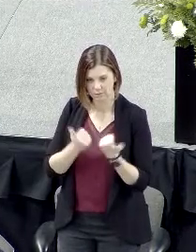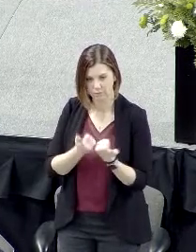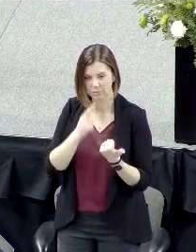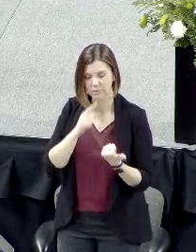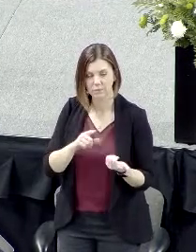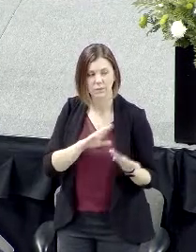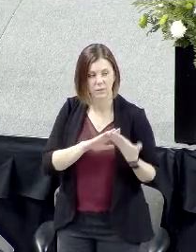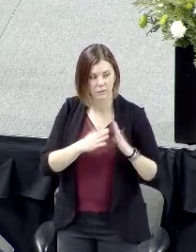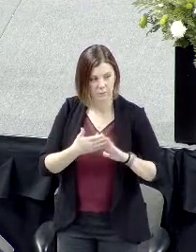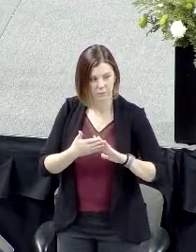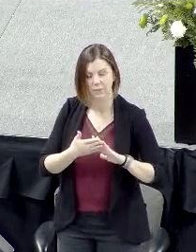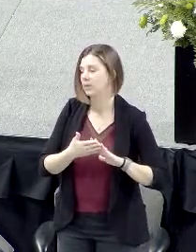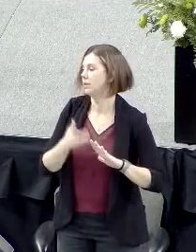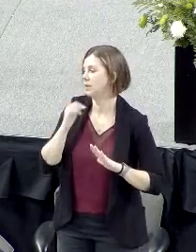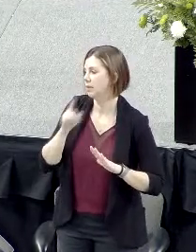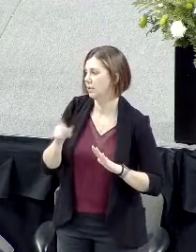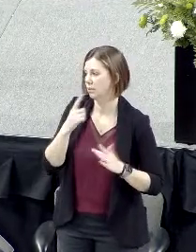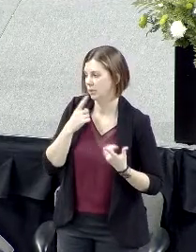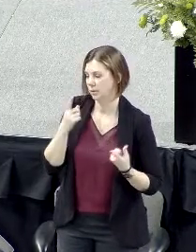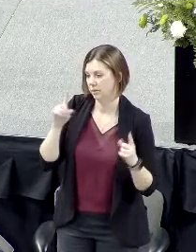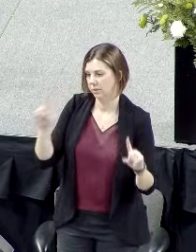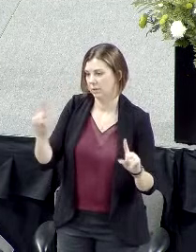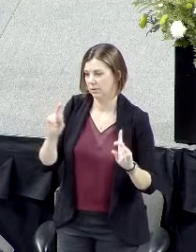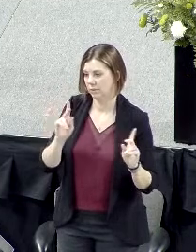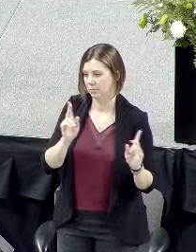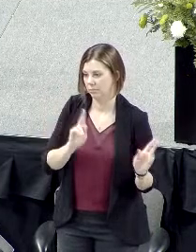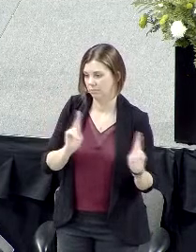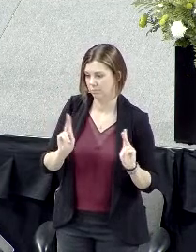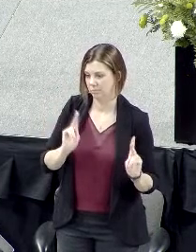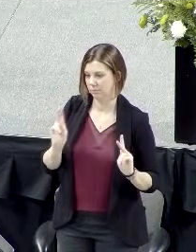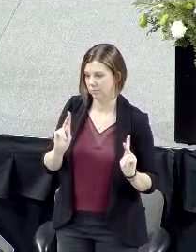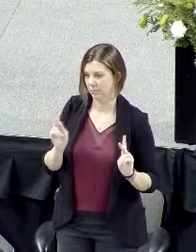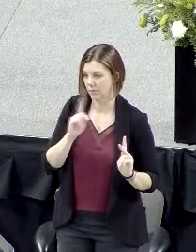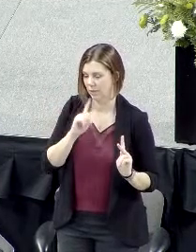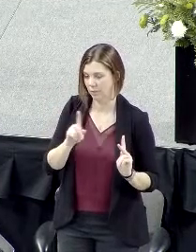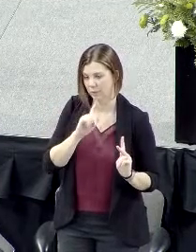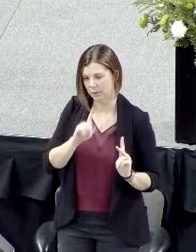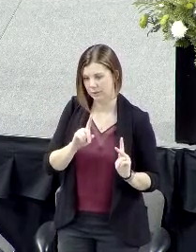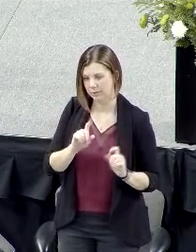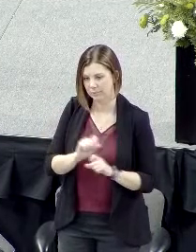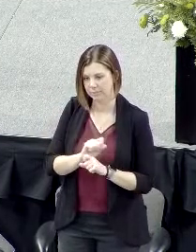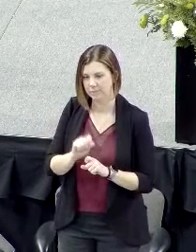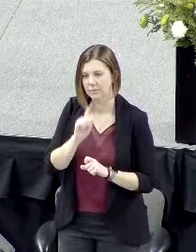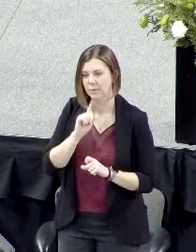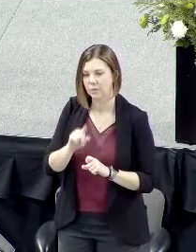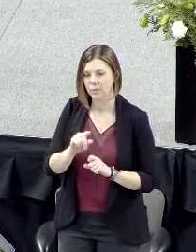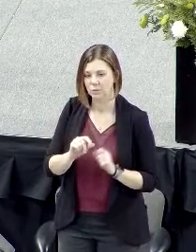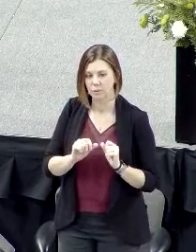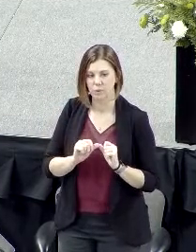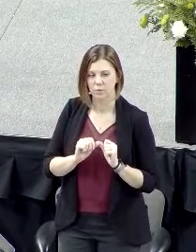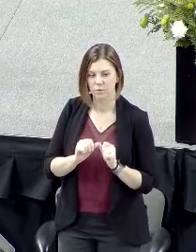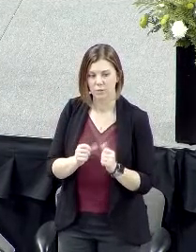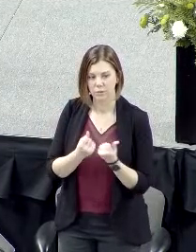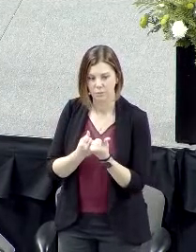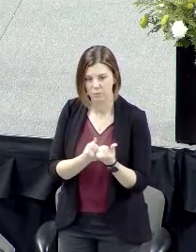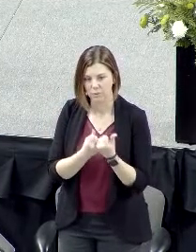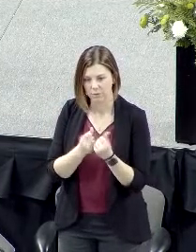of passionate and accomplished individuals dedicated to supporting each other and giving back to our alma